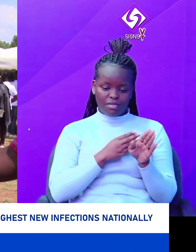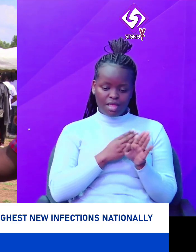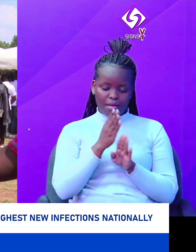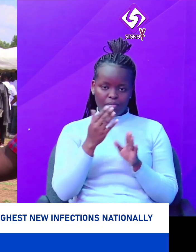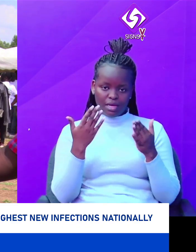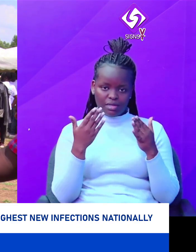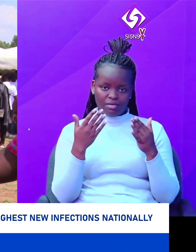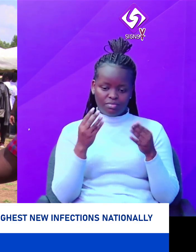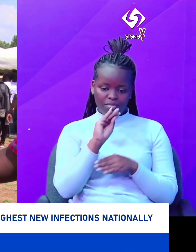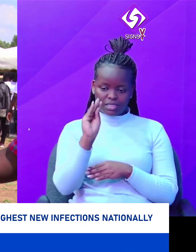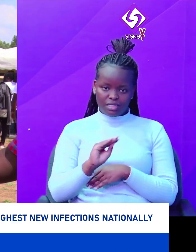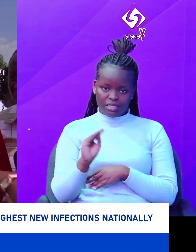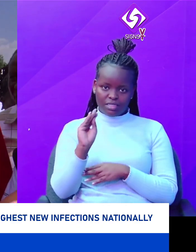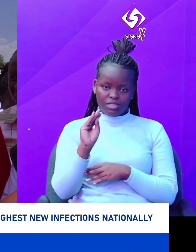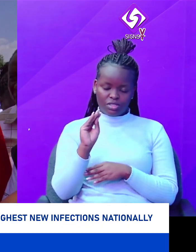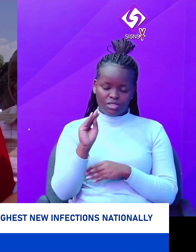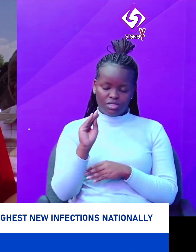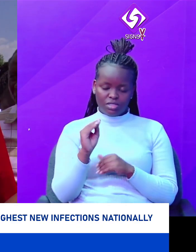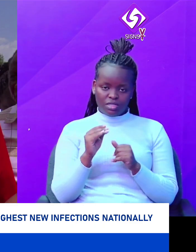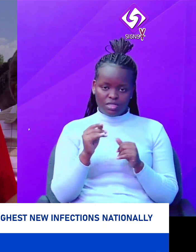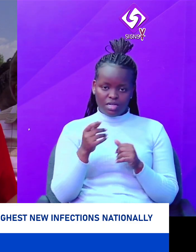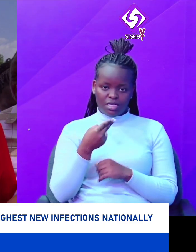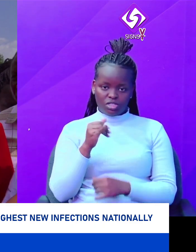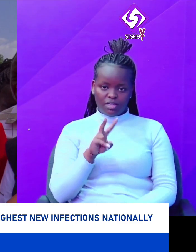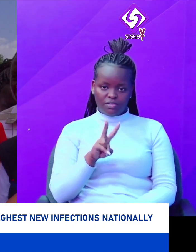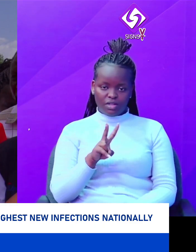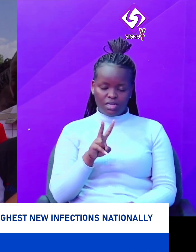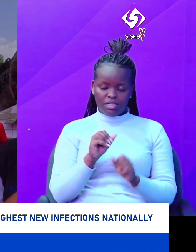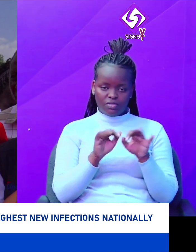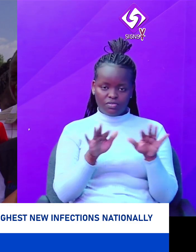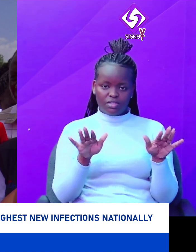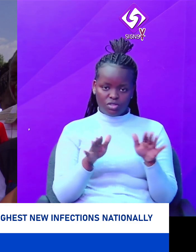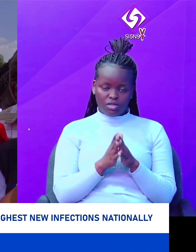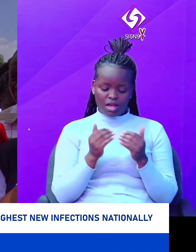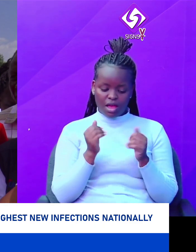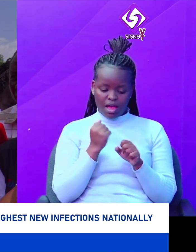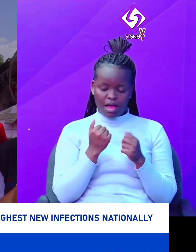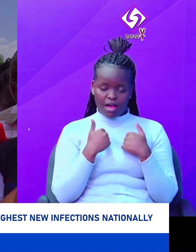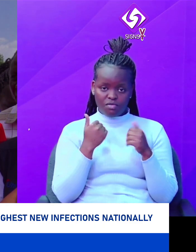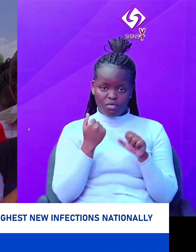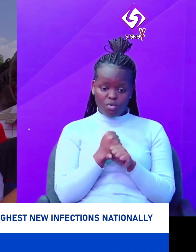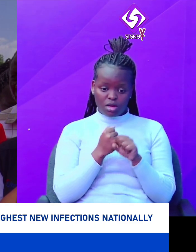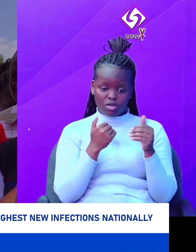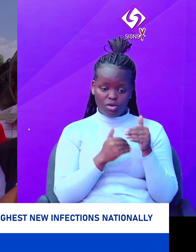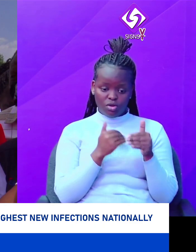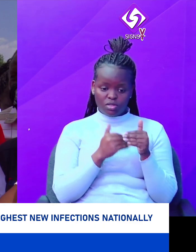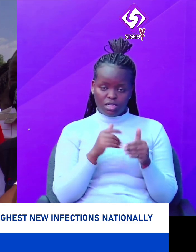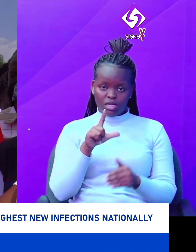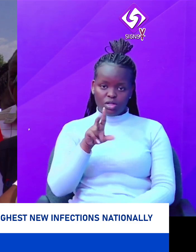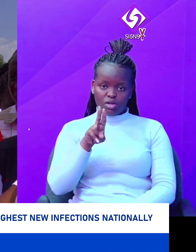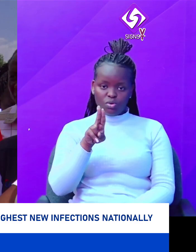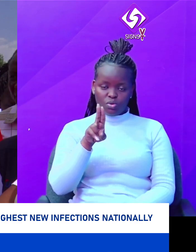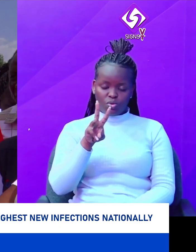terms of new HIV infection. We have worked closely with the Compassion International. We have worked closely with the Luala